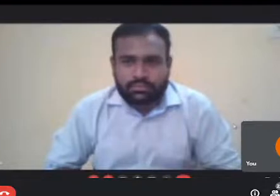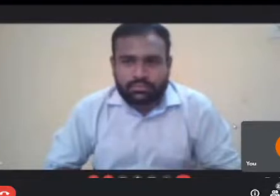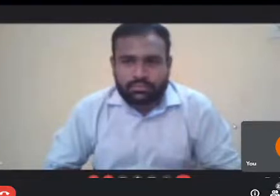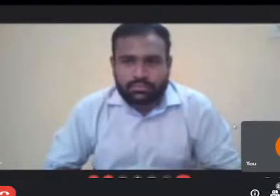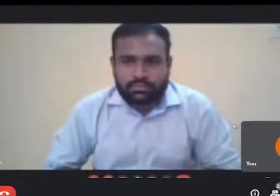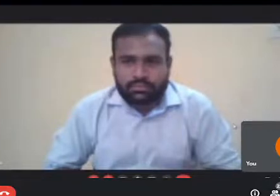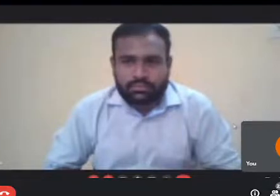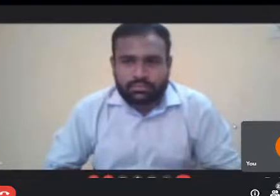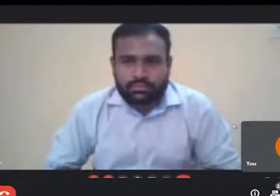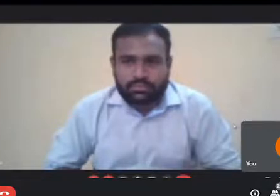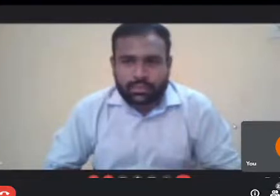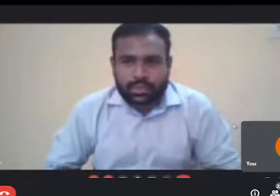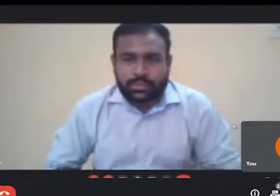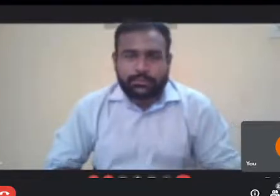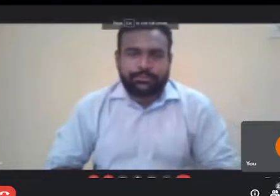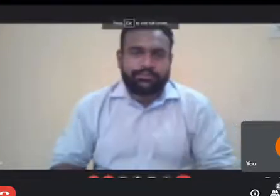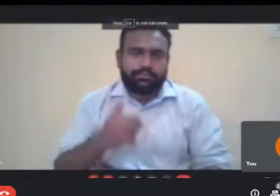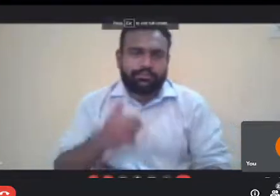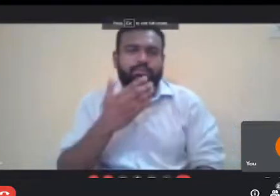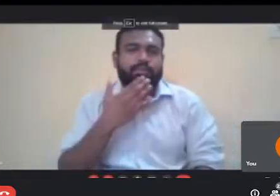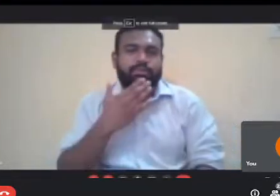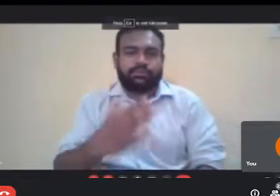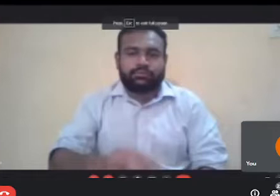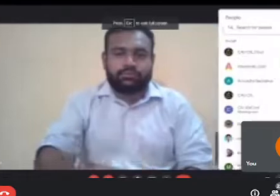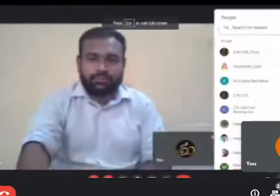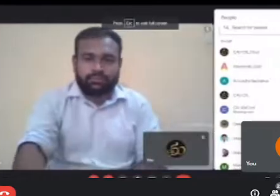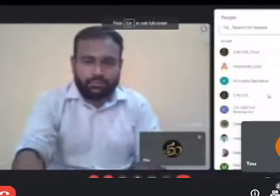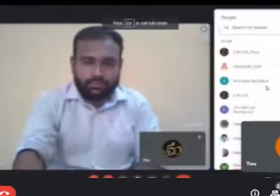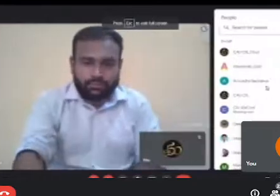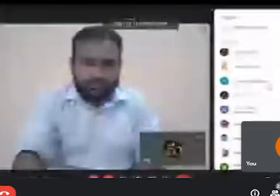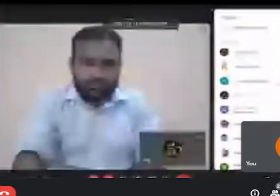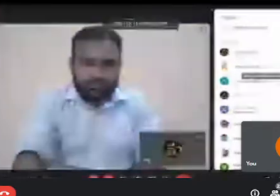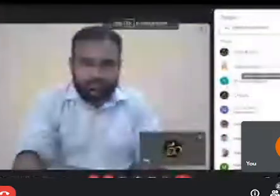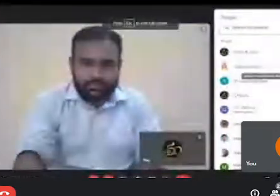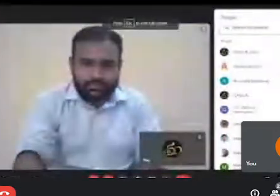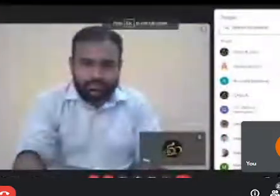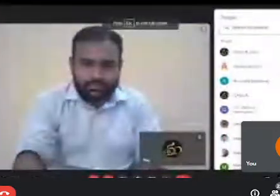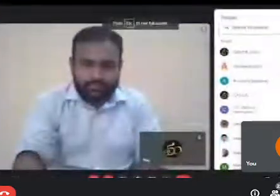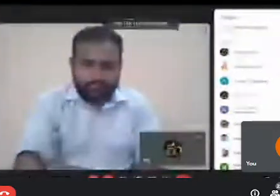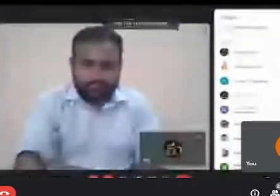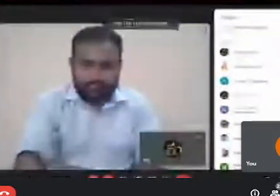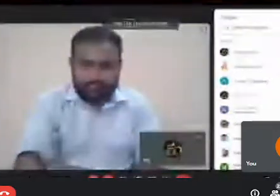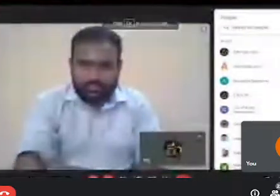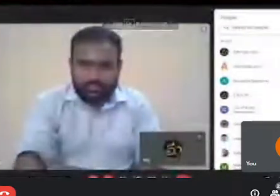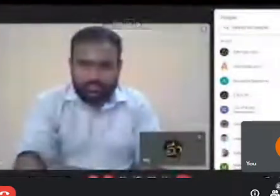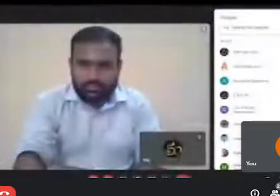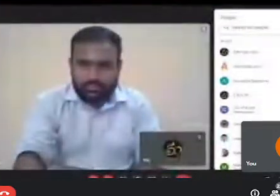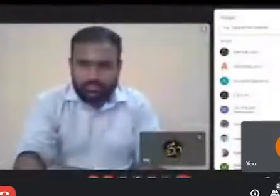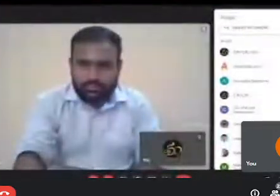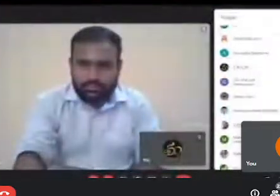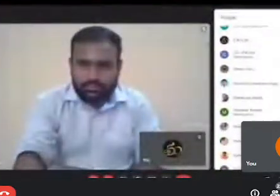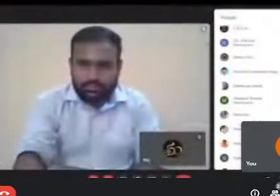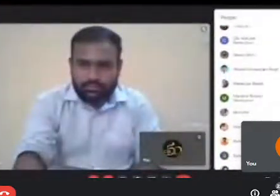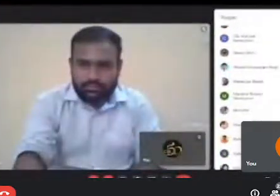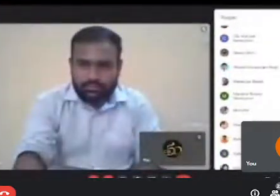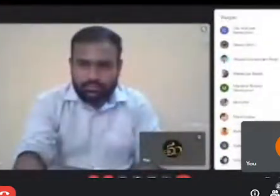I'm sorry that for some reason my camera is not working now. I don't know why. Can we have